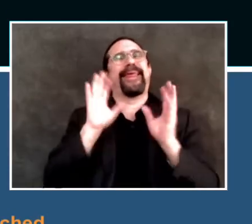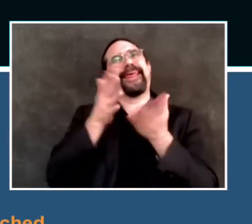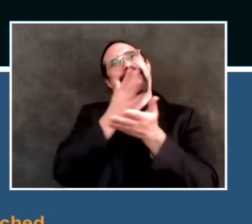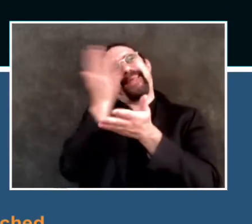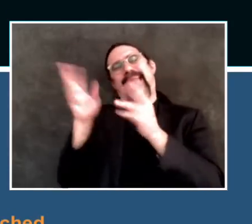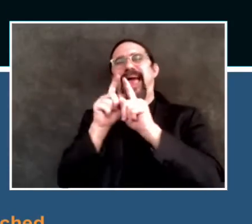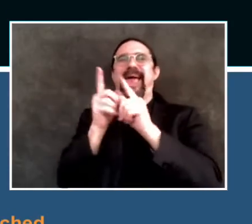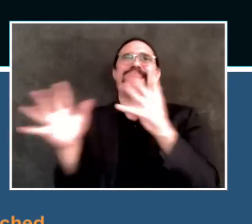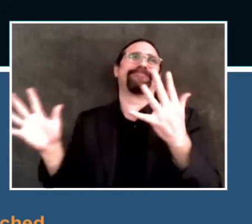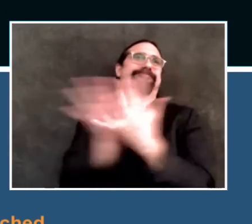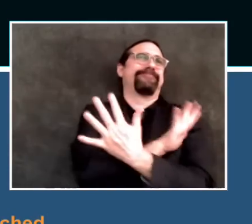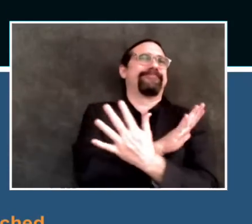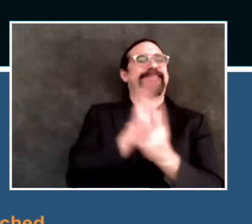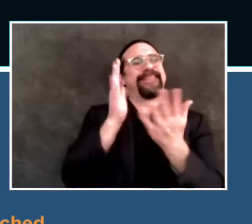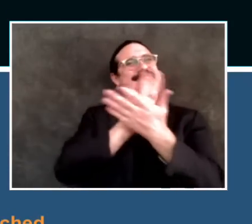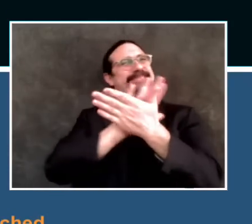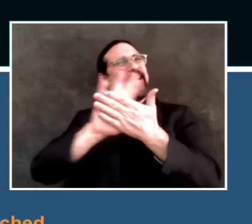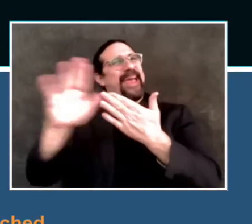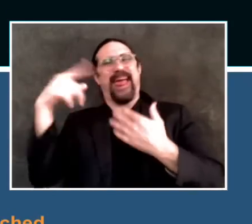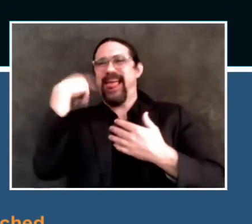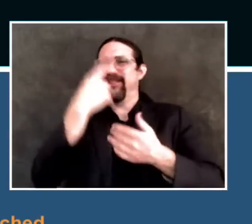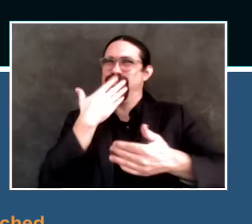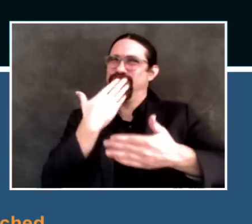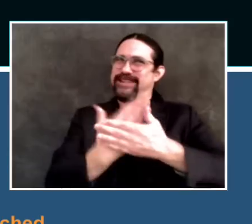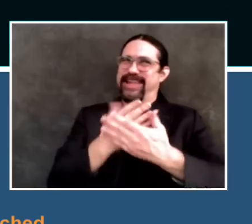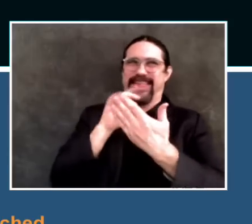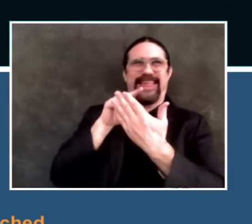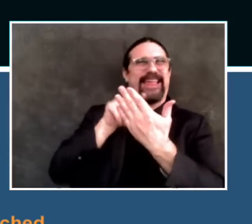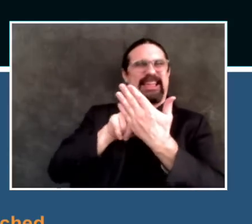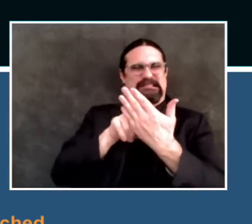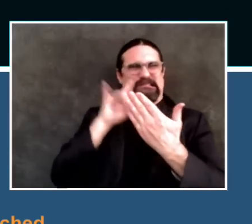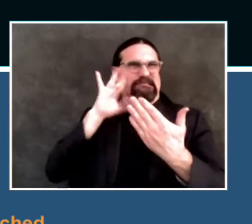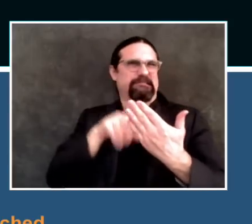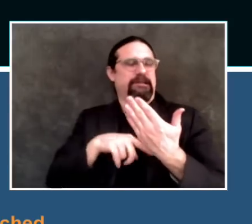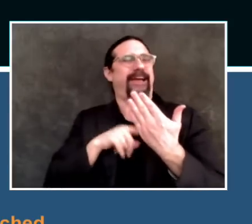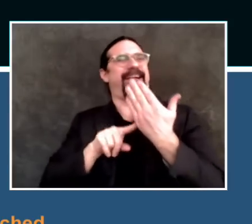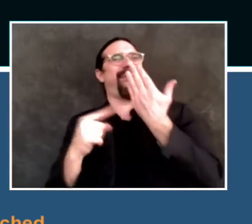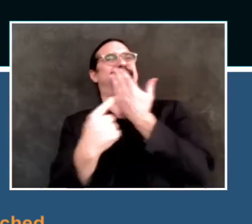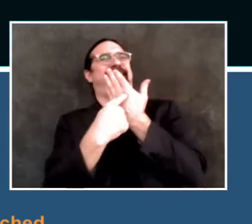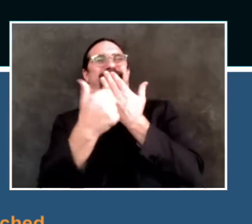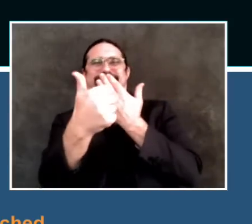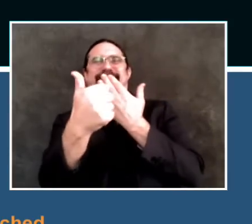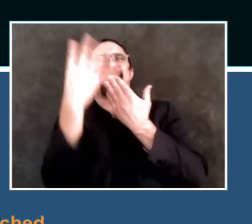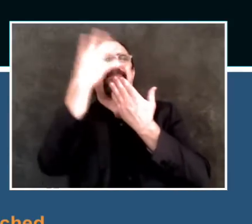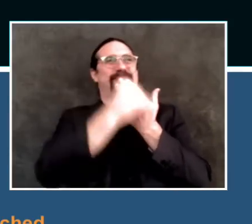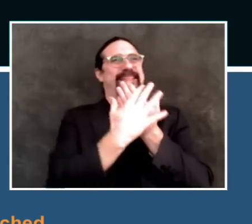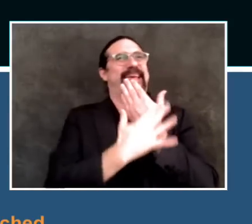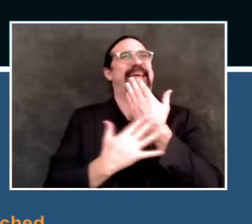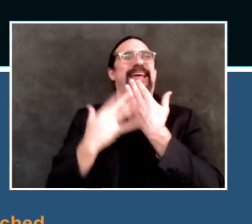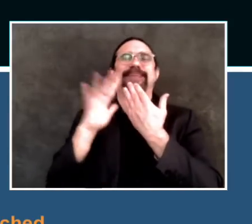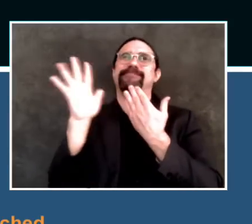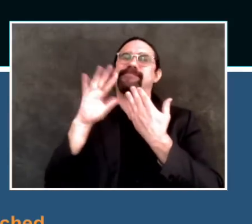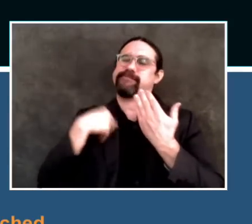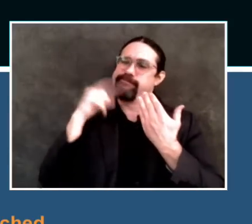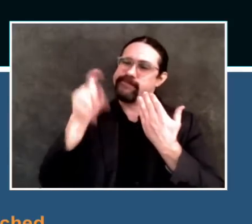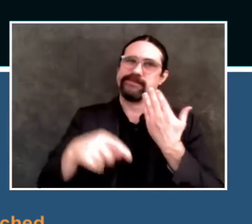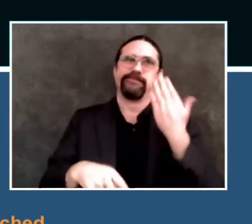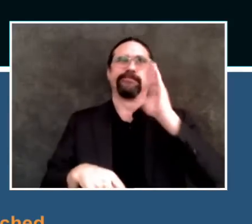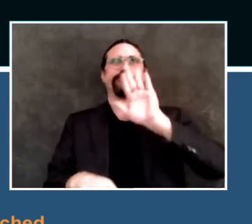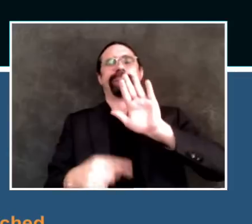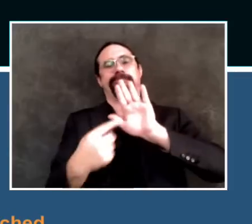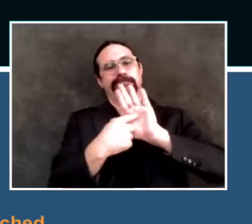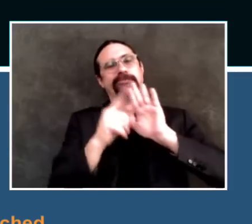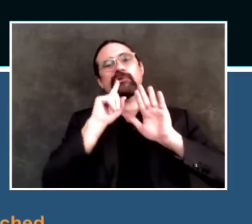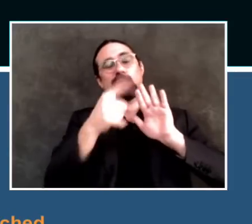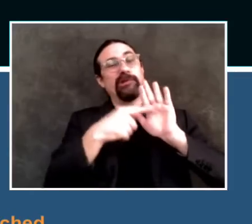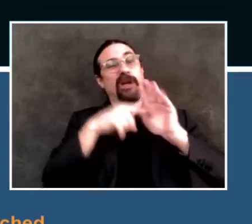if we do things right and we get the help we need, especially including more testing from the federal government, we could make some real